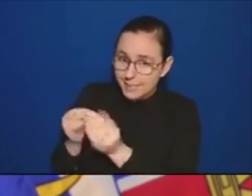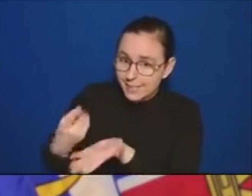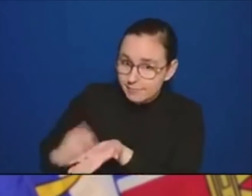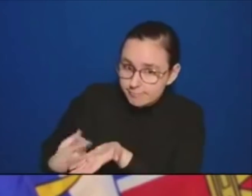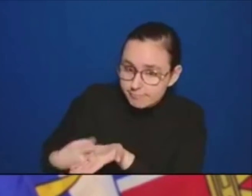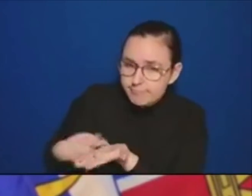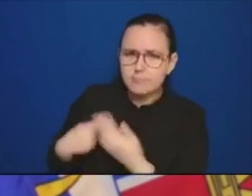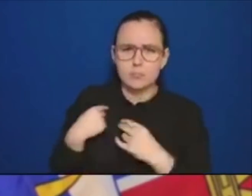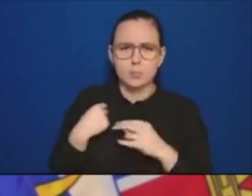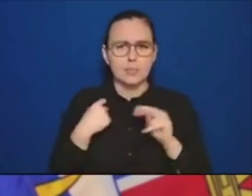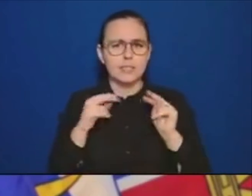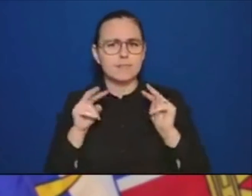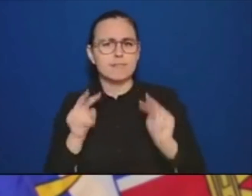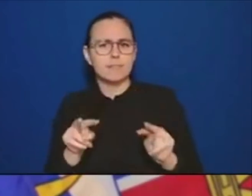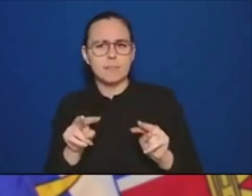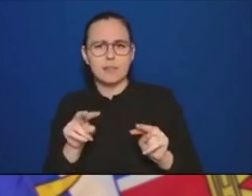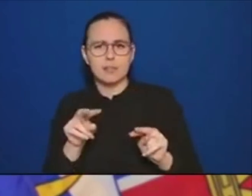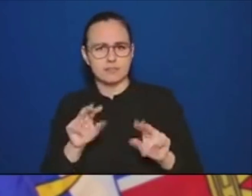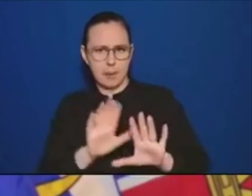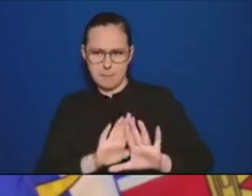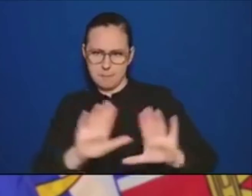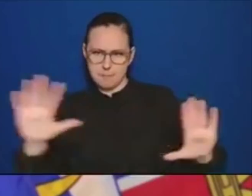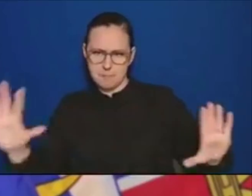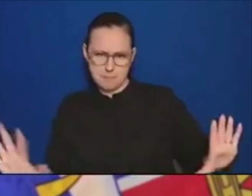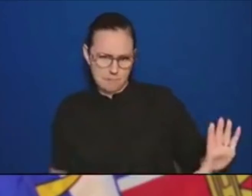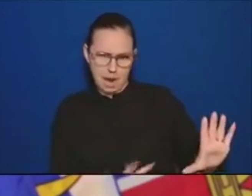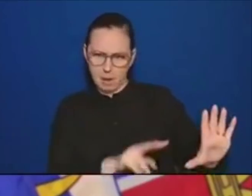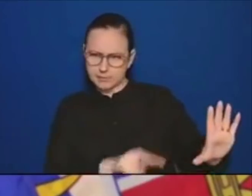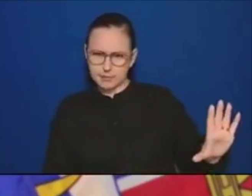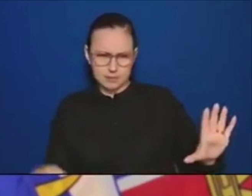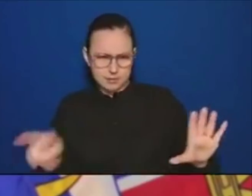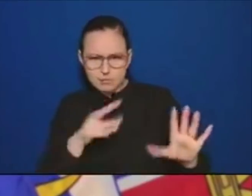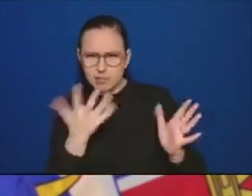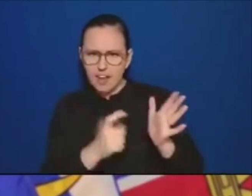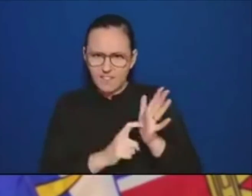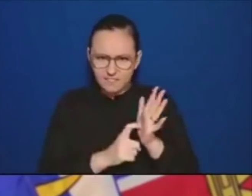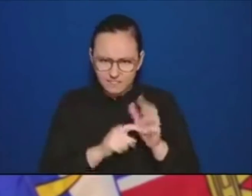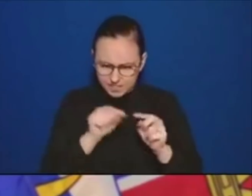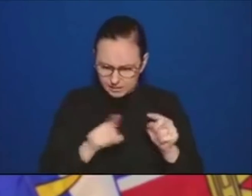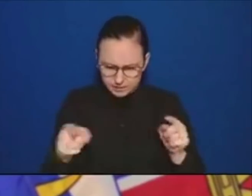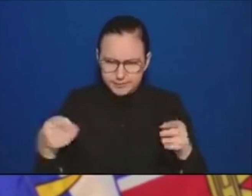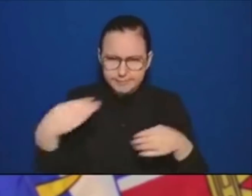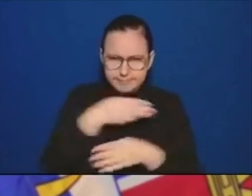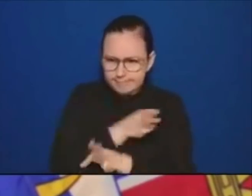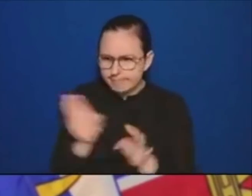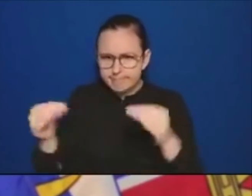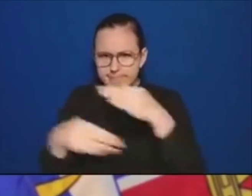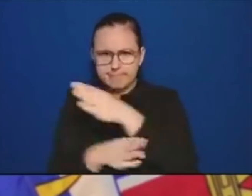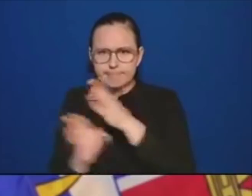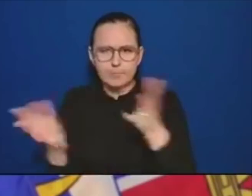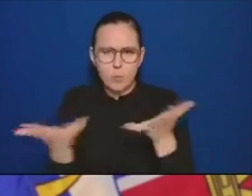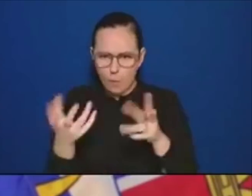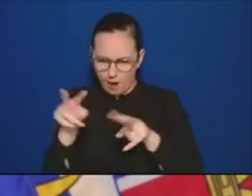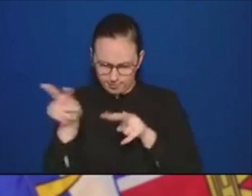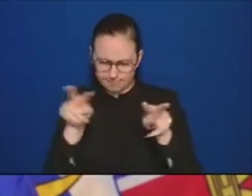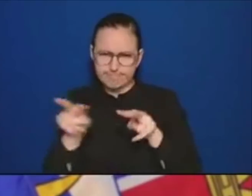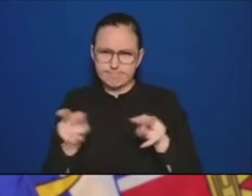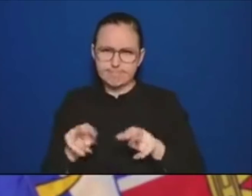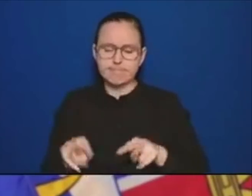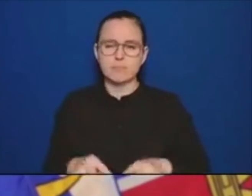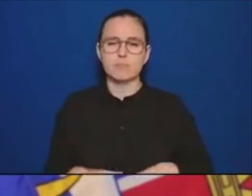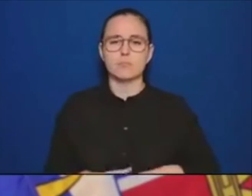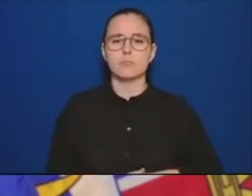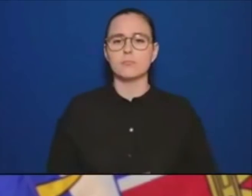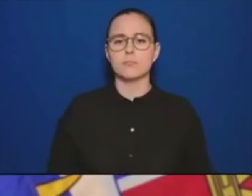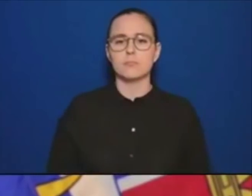restoration of some of the minor roadways that are going through that area and how they're coming back online.